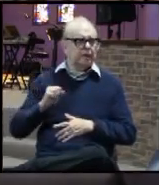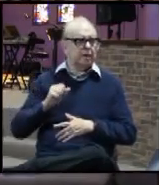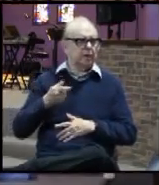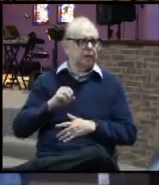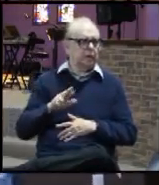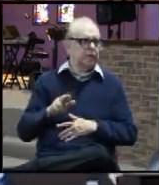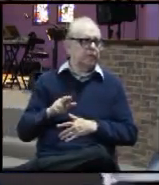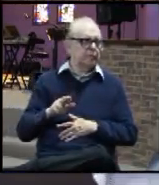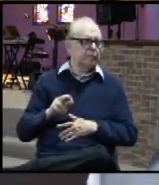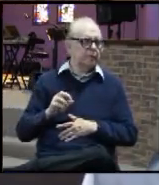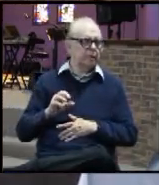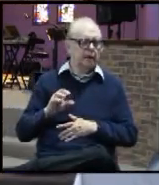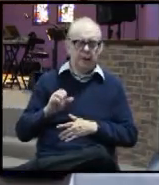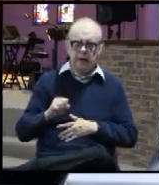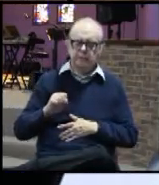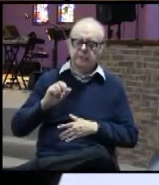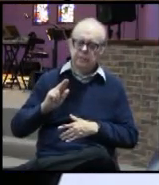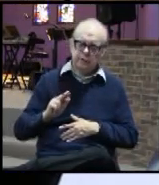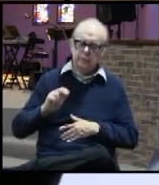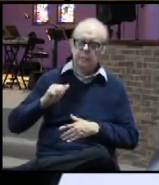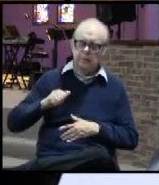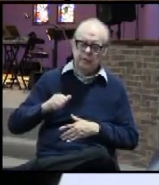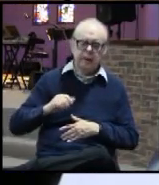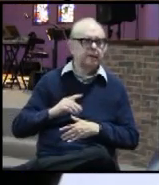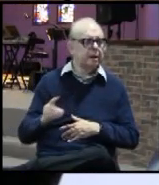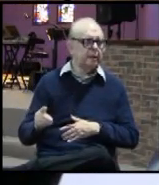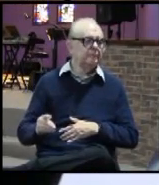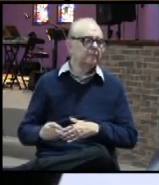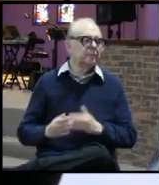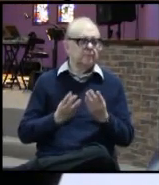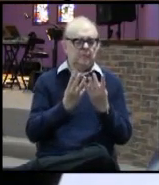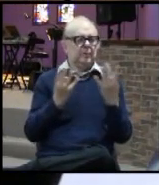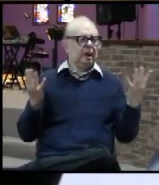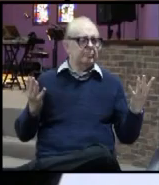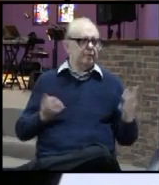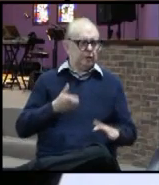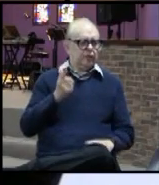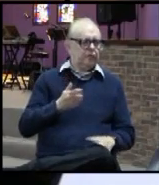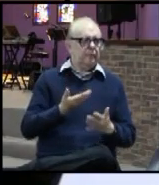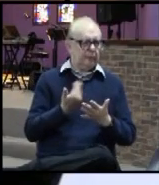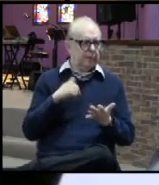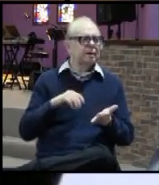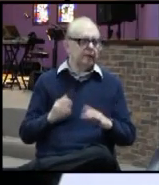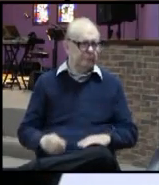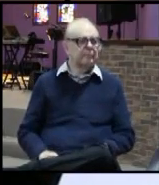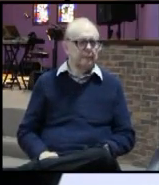And they asked him, they said, "Do you have any last requests before we shoot you?"